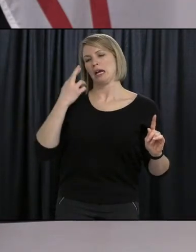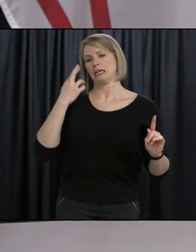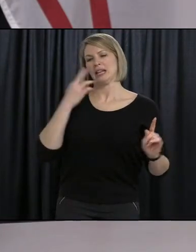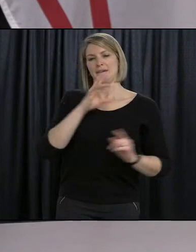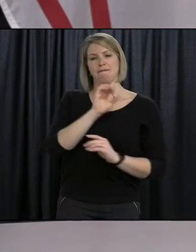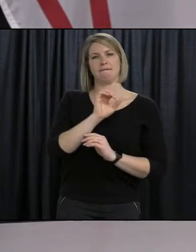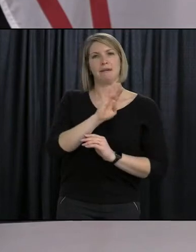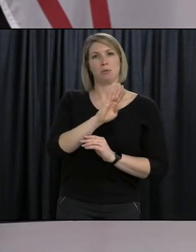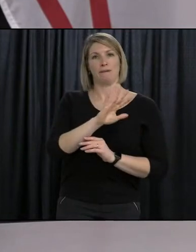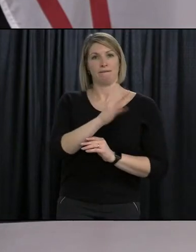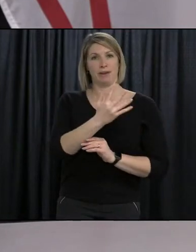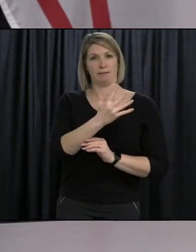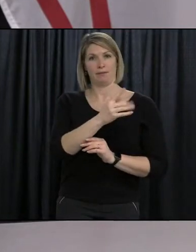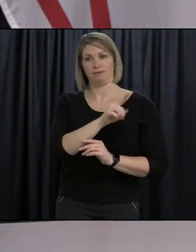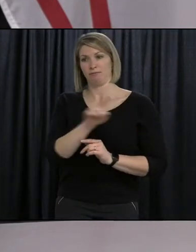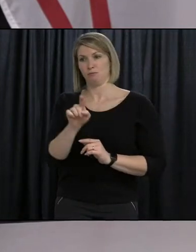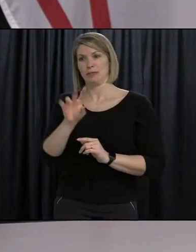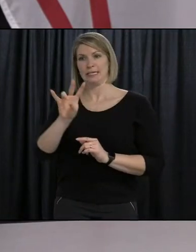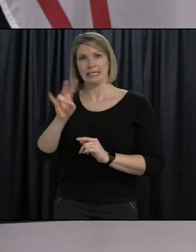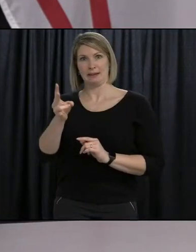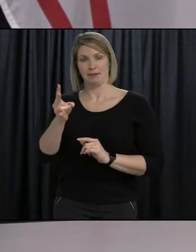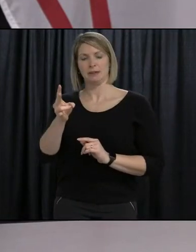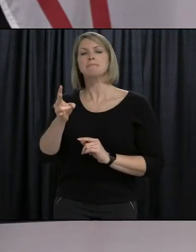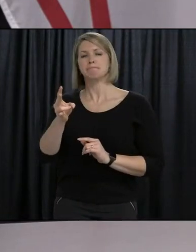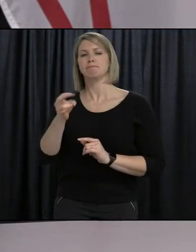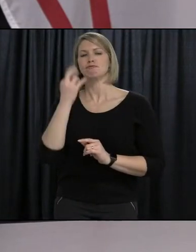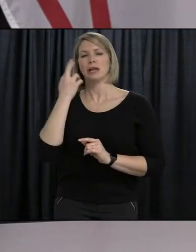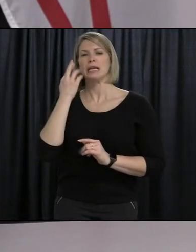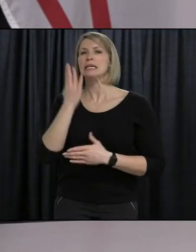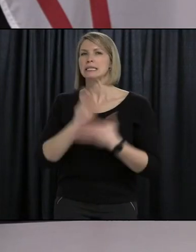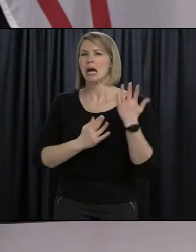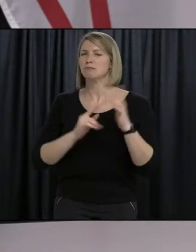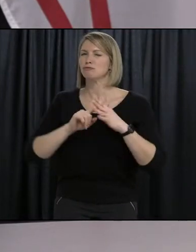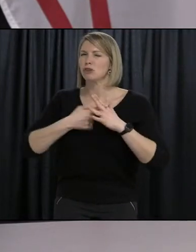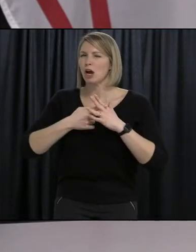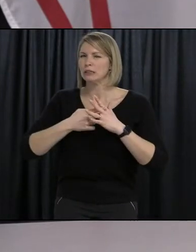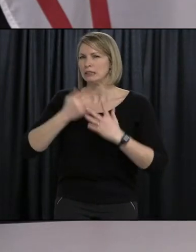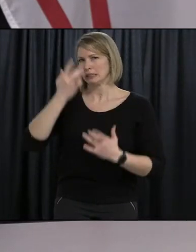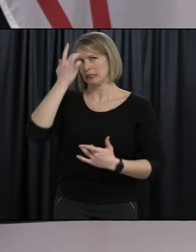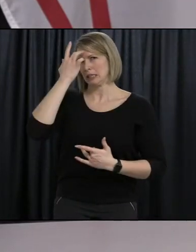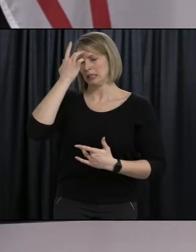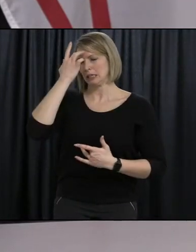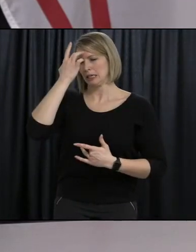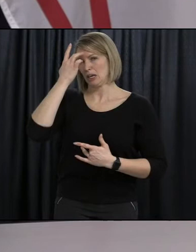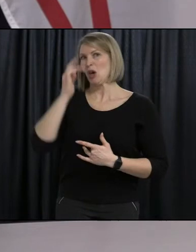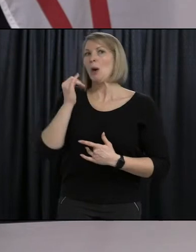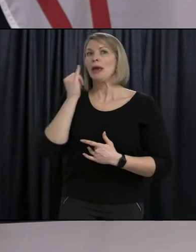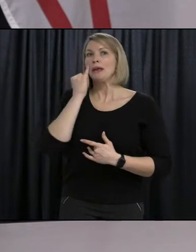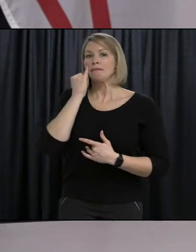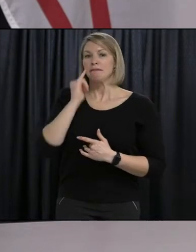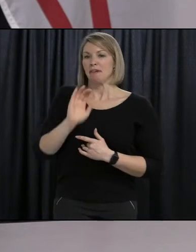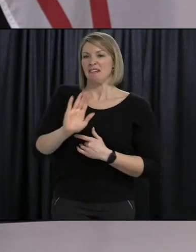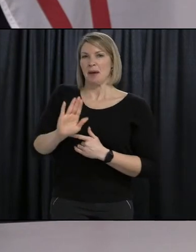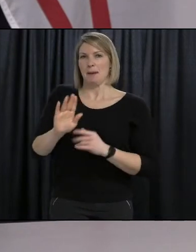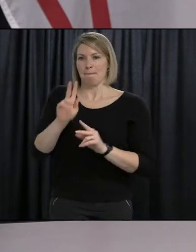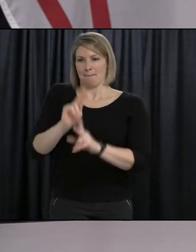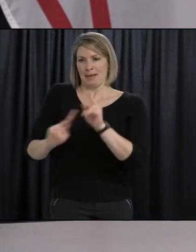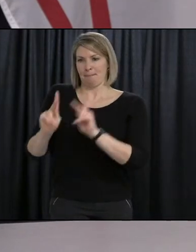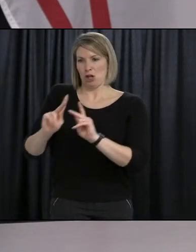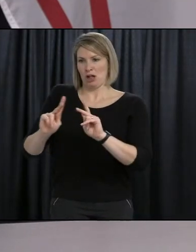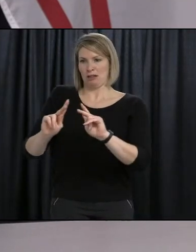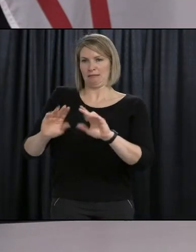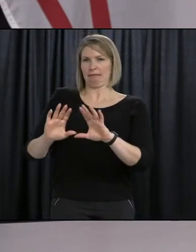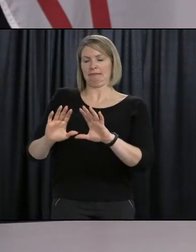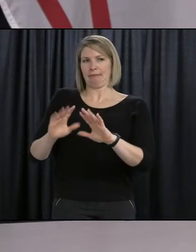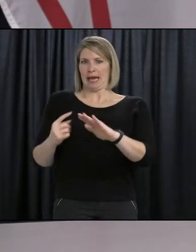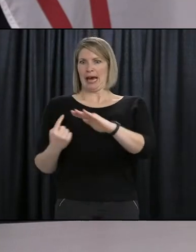starting to become symptomatic and infectious at this point, potentially. If we can take those people out of circulation of the virus,